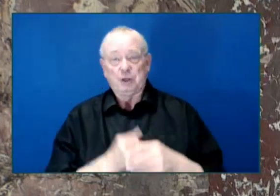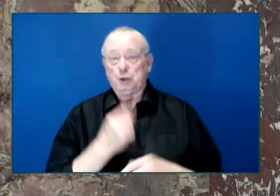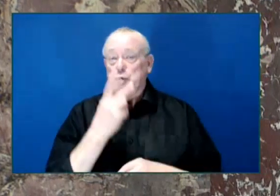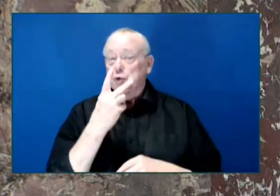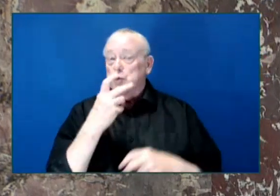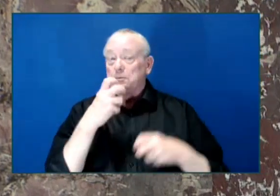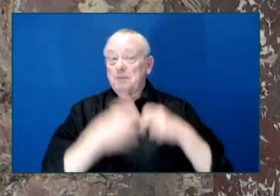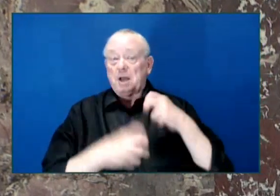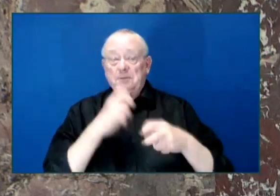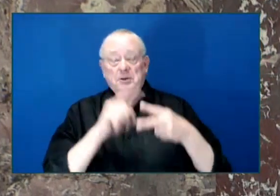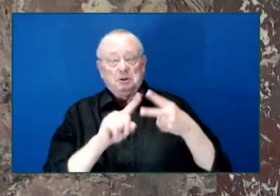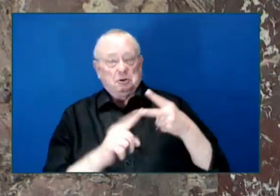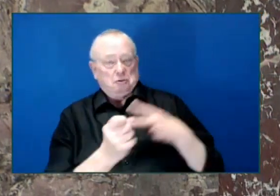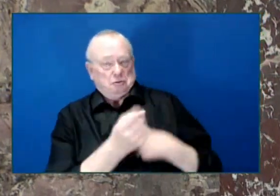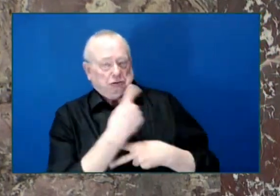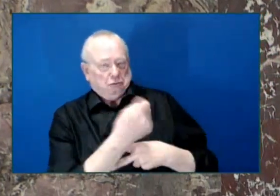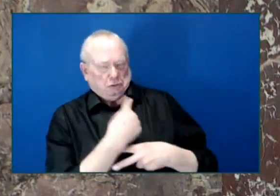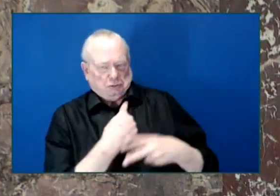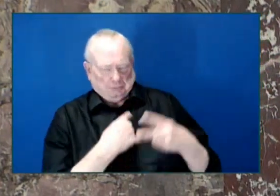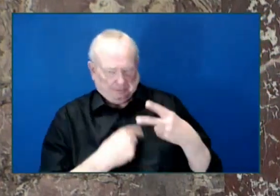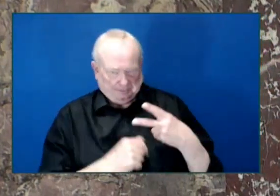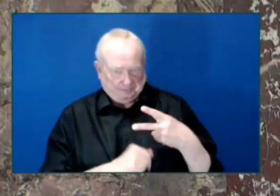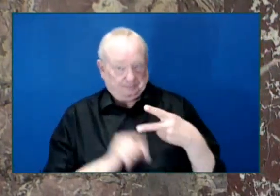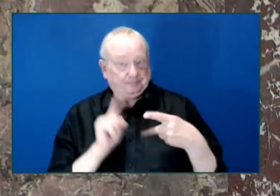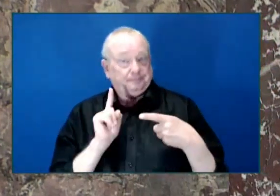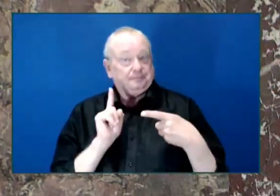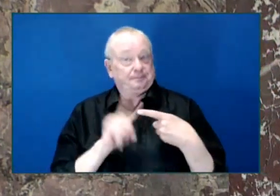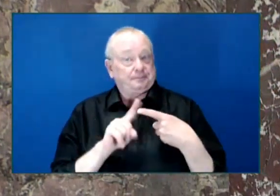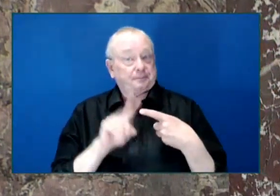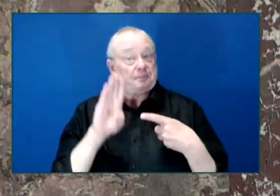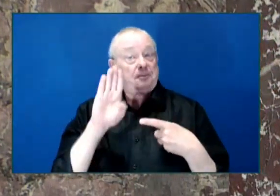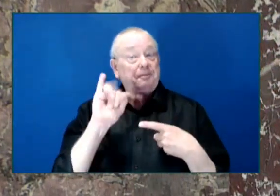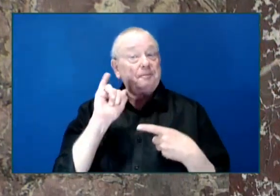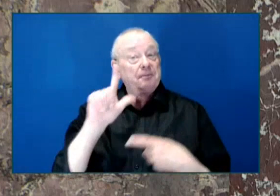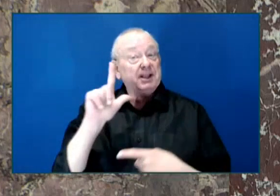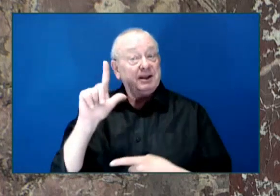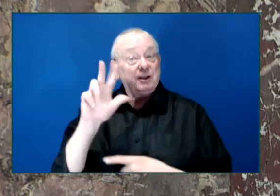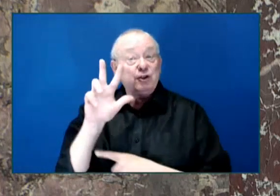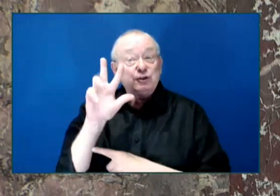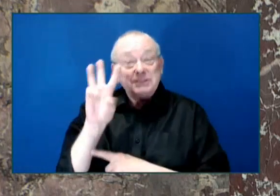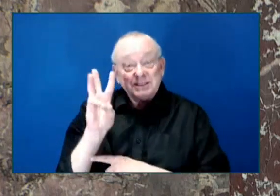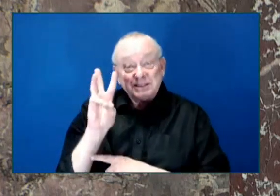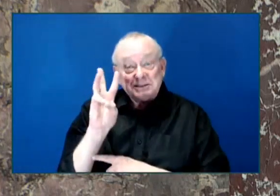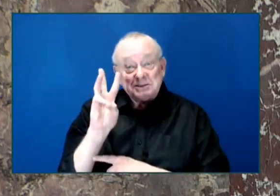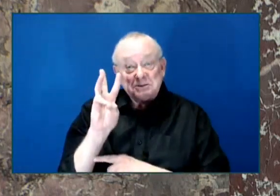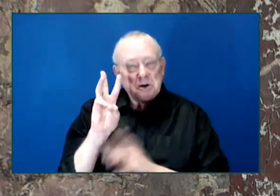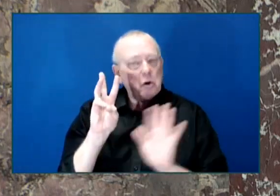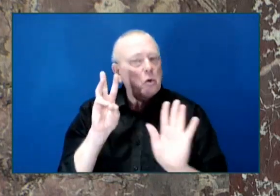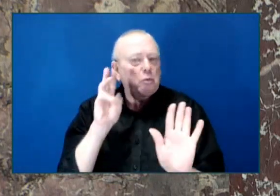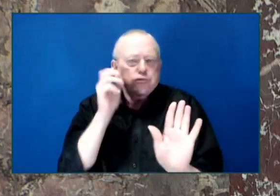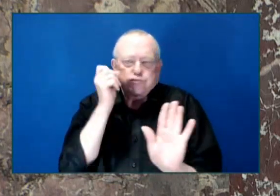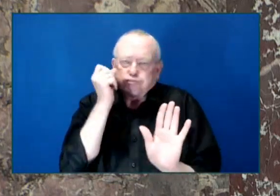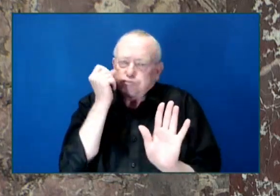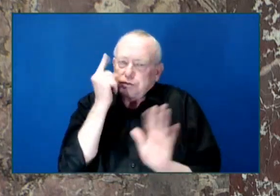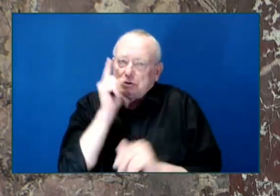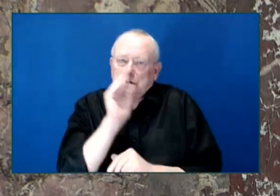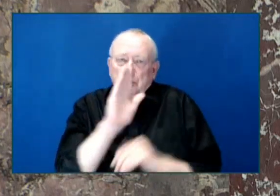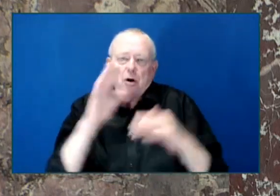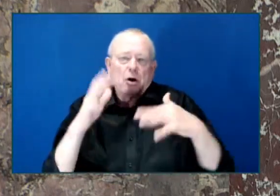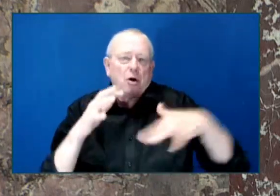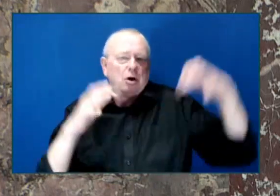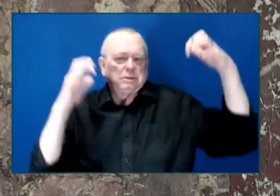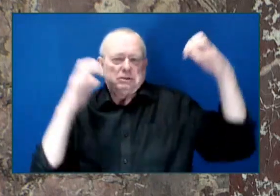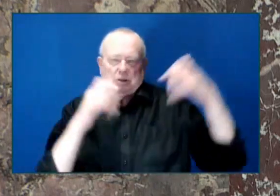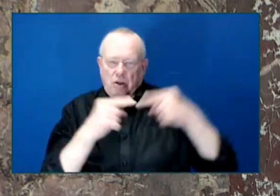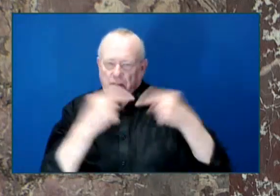on Bill 36. Now, I understand the opposition now is taking the position that they weren't involved in all